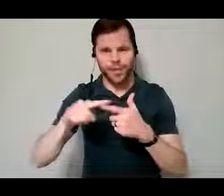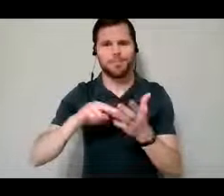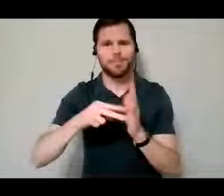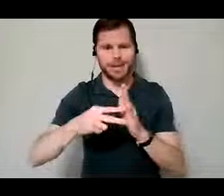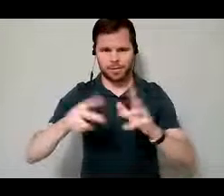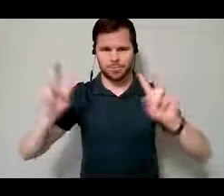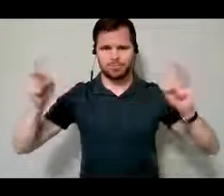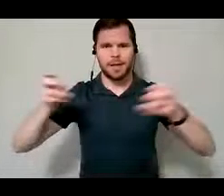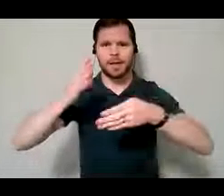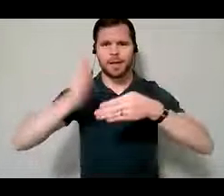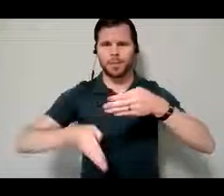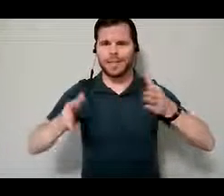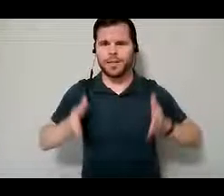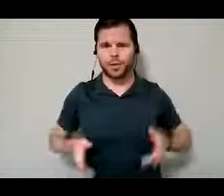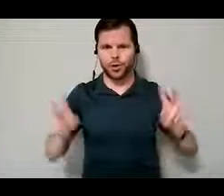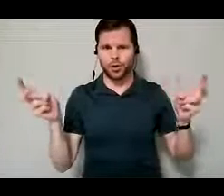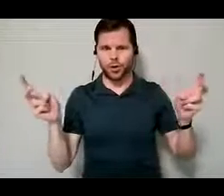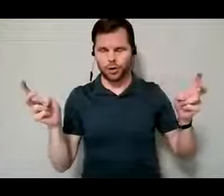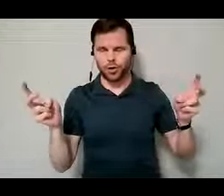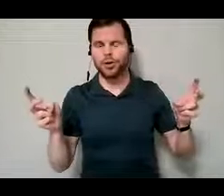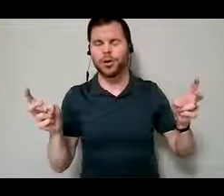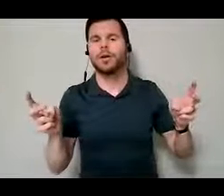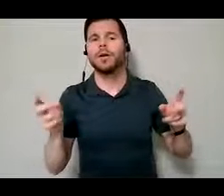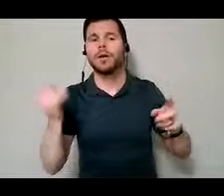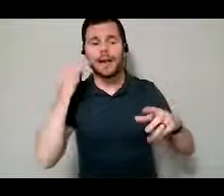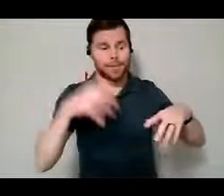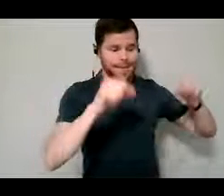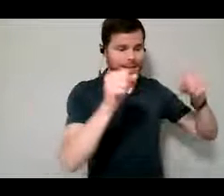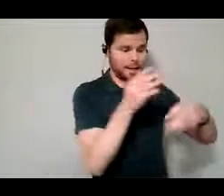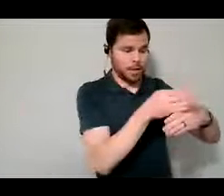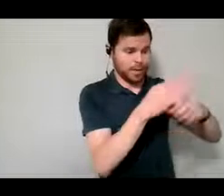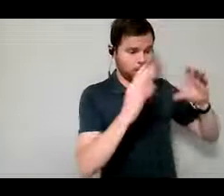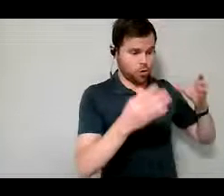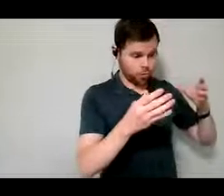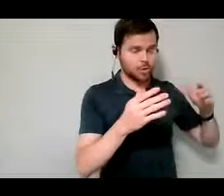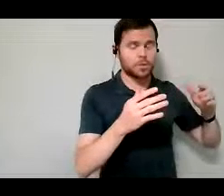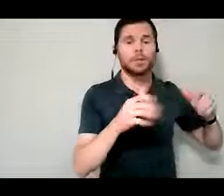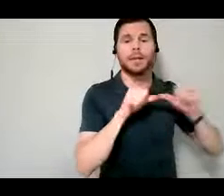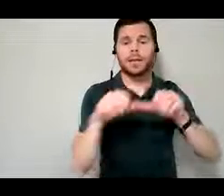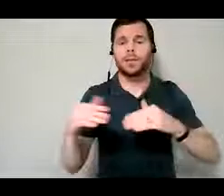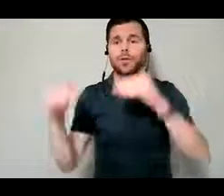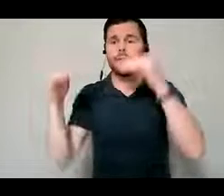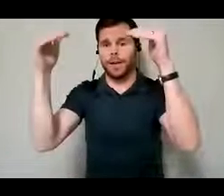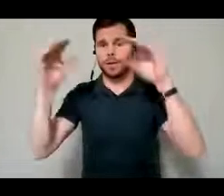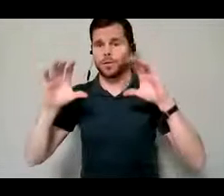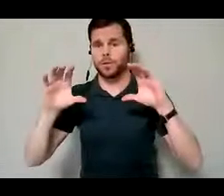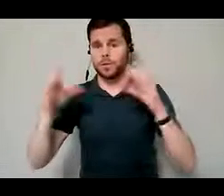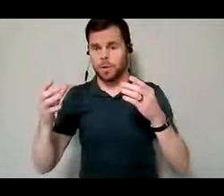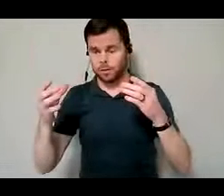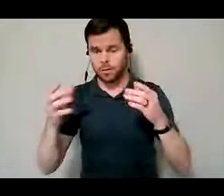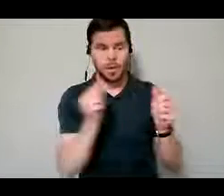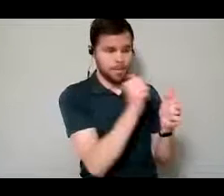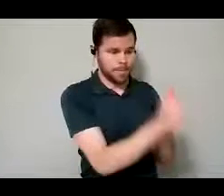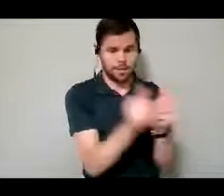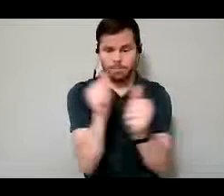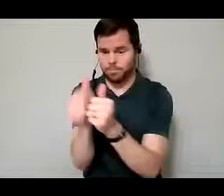I know a lot of terms, but basically if they take the intermediate course and then continue to the advanced course and pass those, by the time